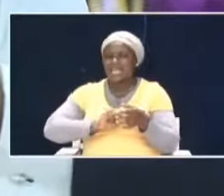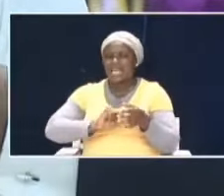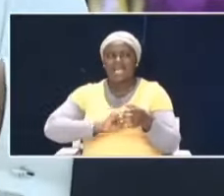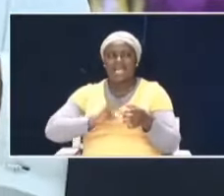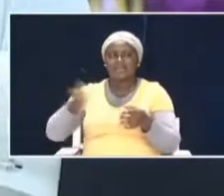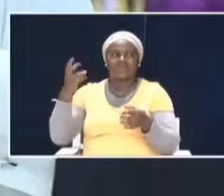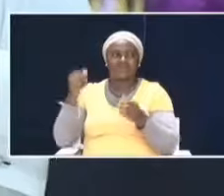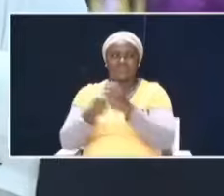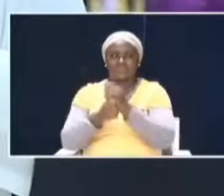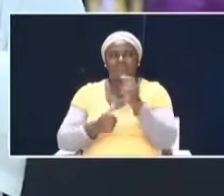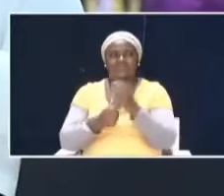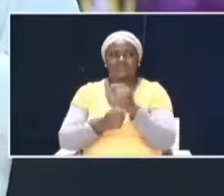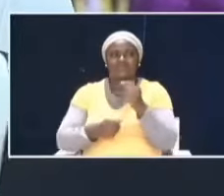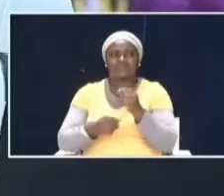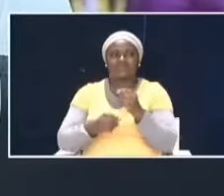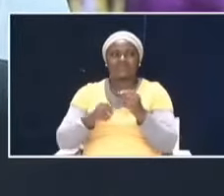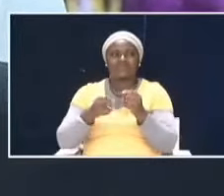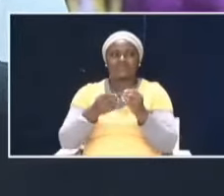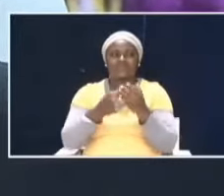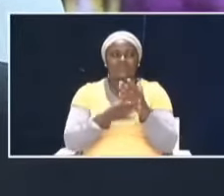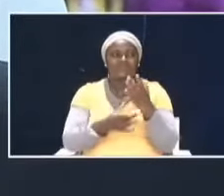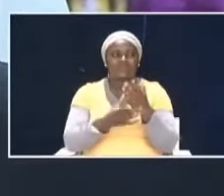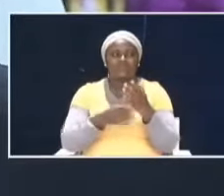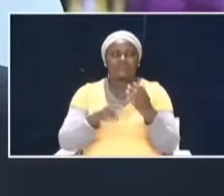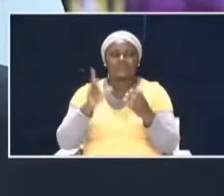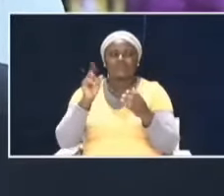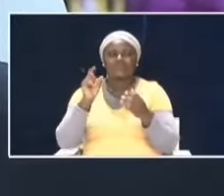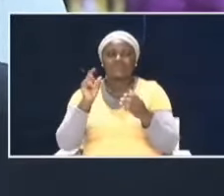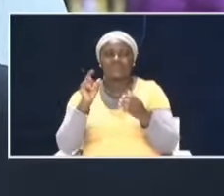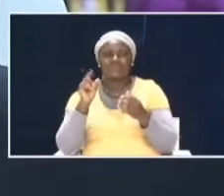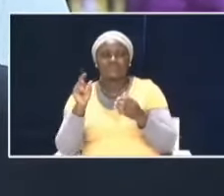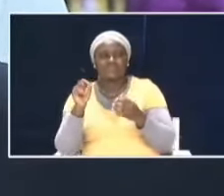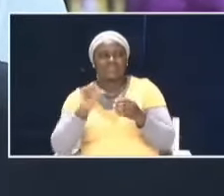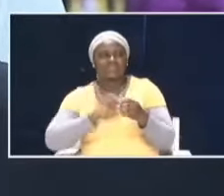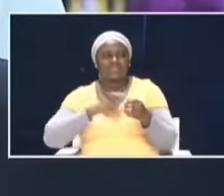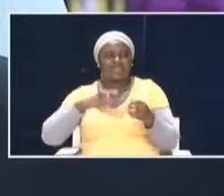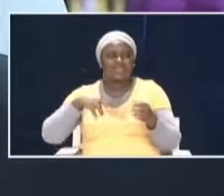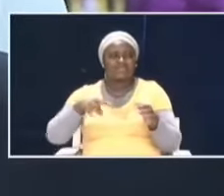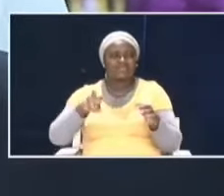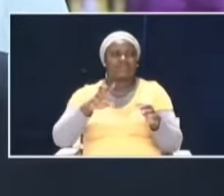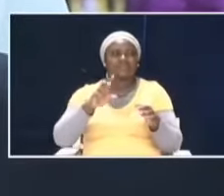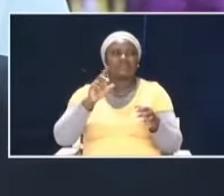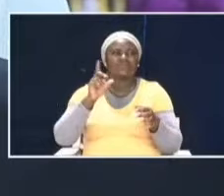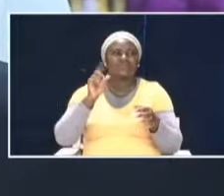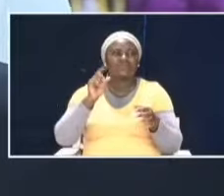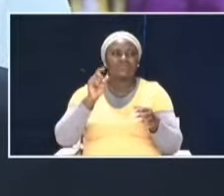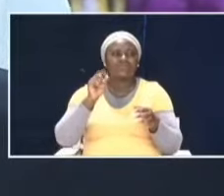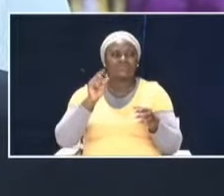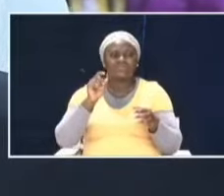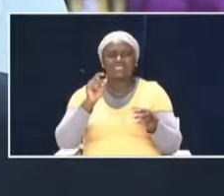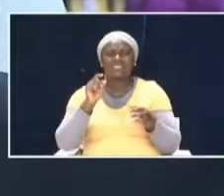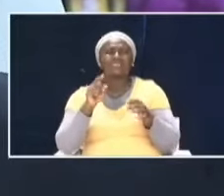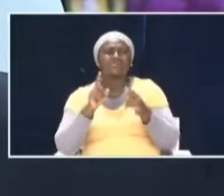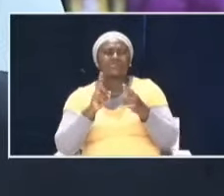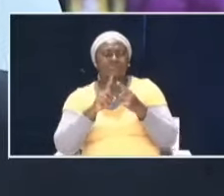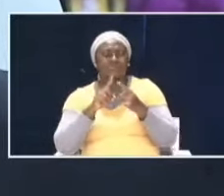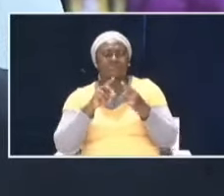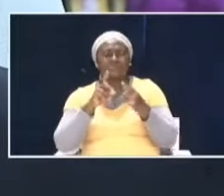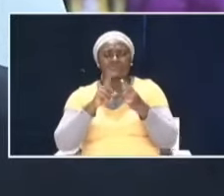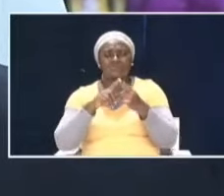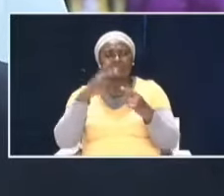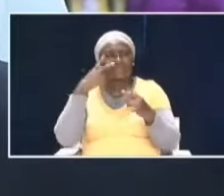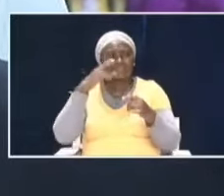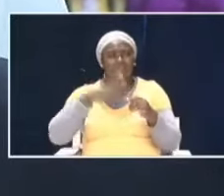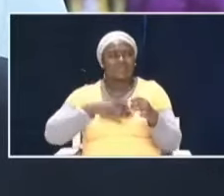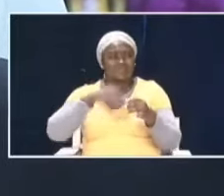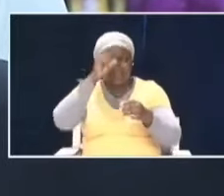By 2020, I traveled to the U.S. to see my son. It was so intense and